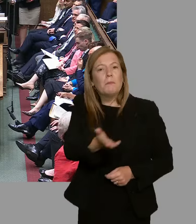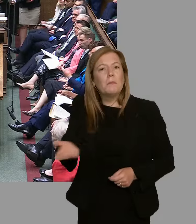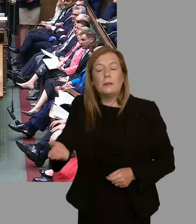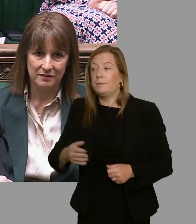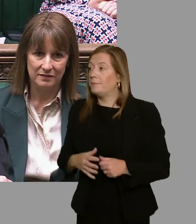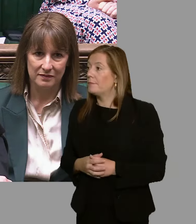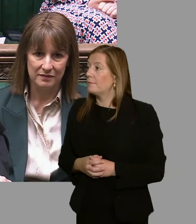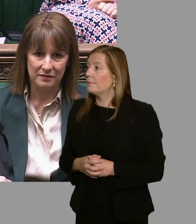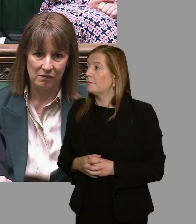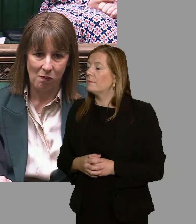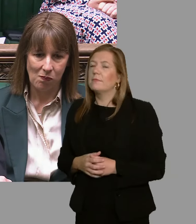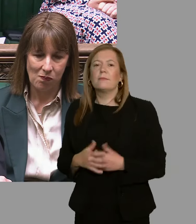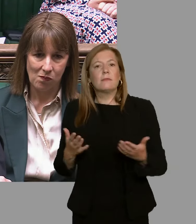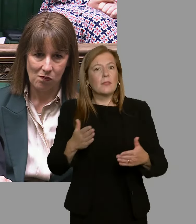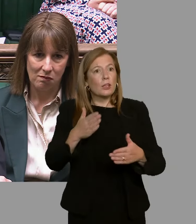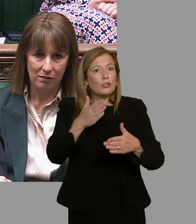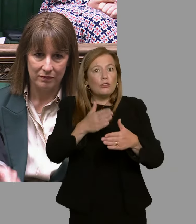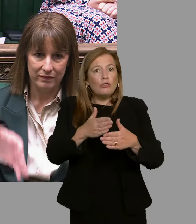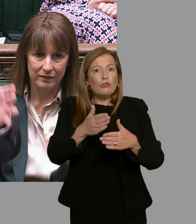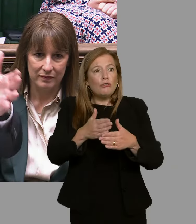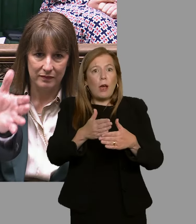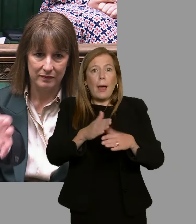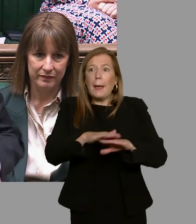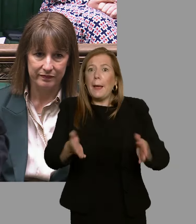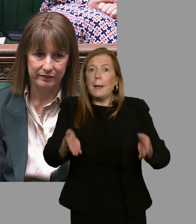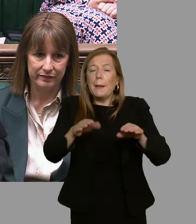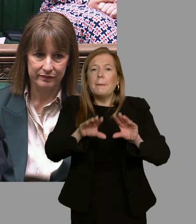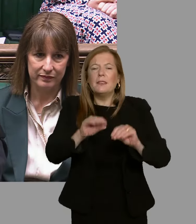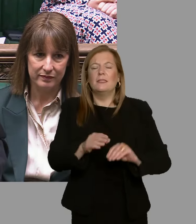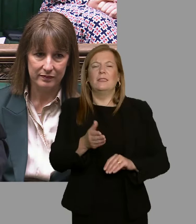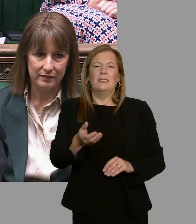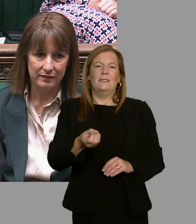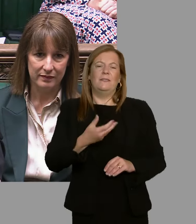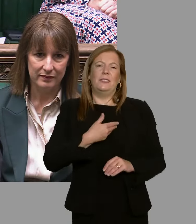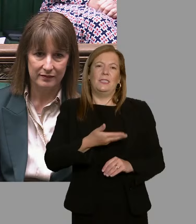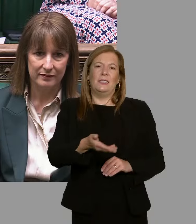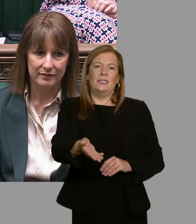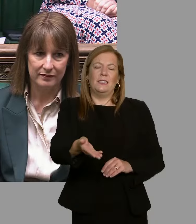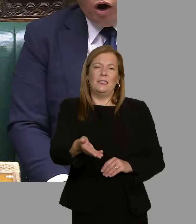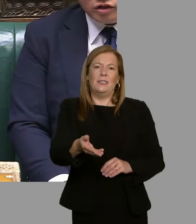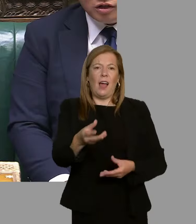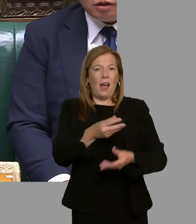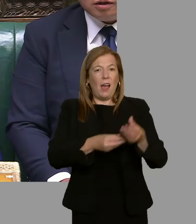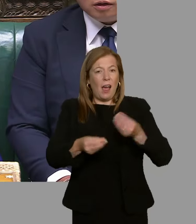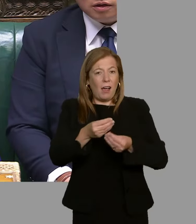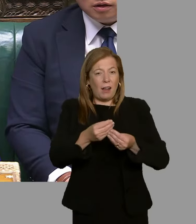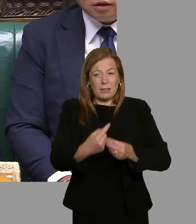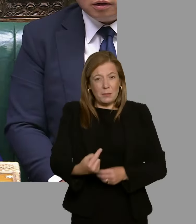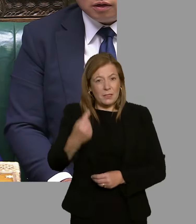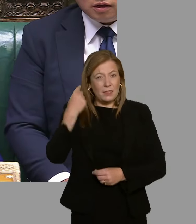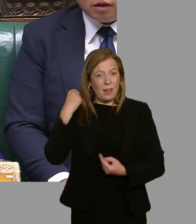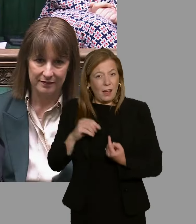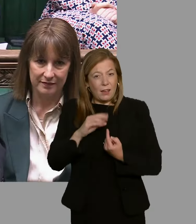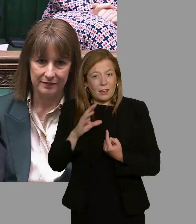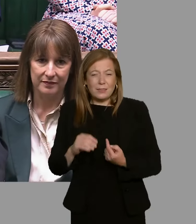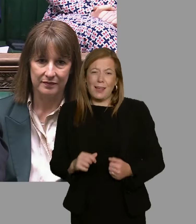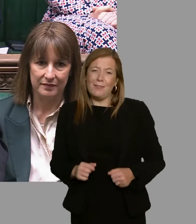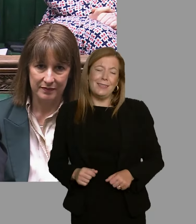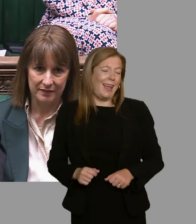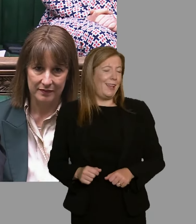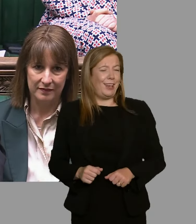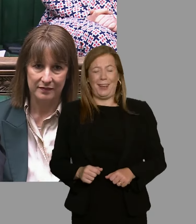must be the only person left in the country who thinks the economy was booming after the last government. We've created new jobs, record